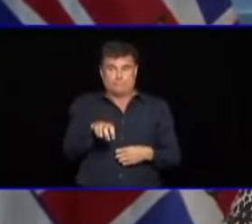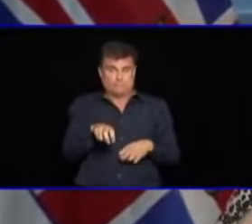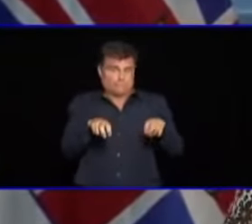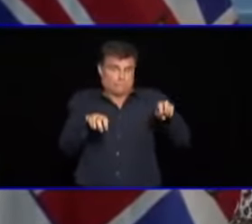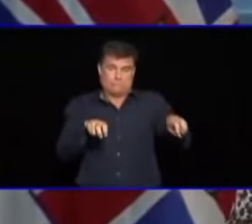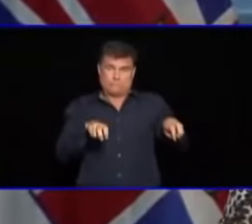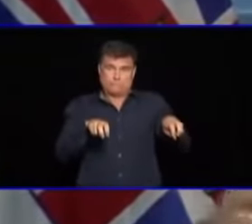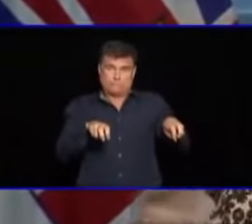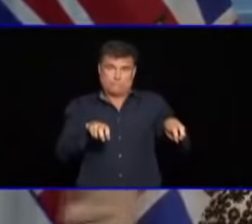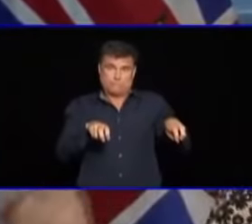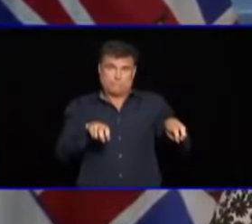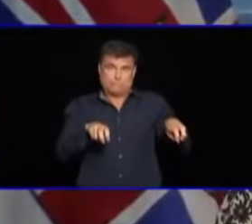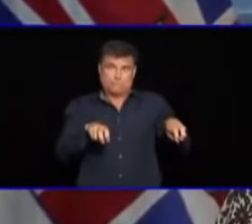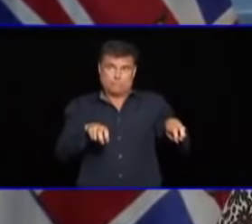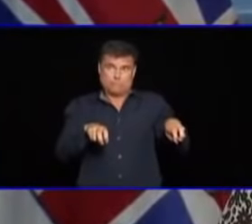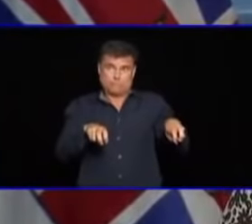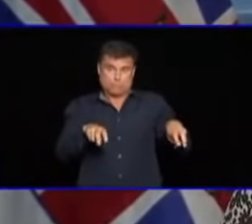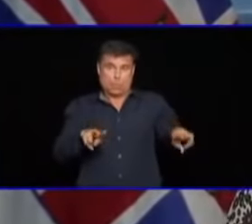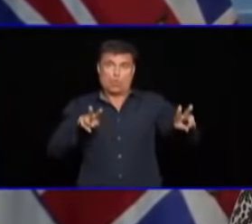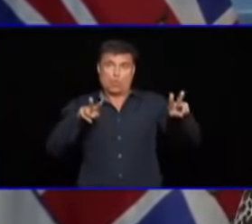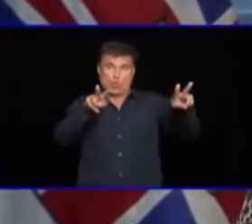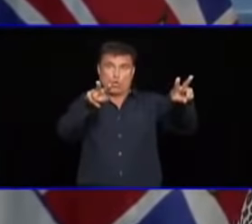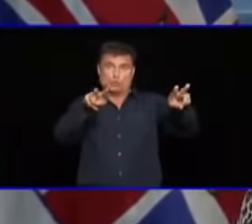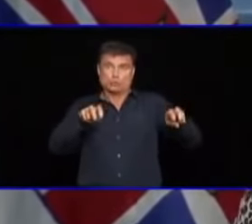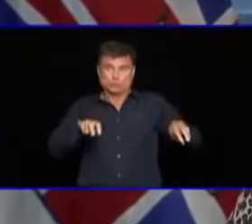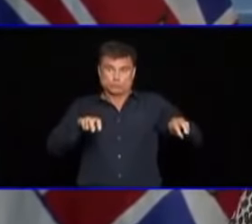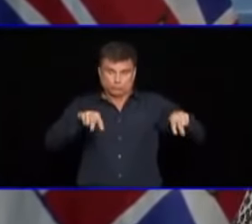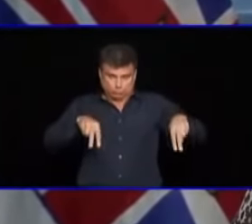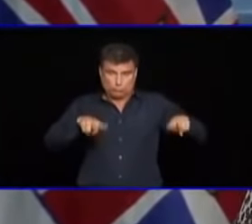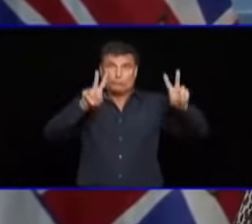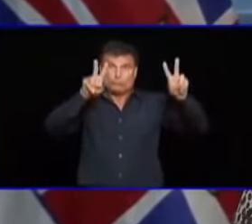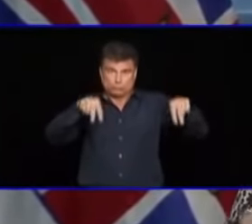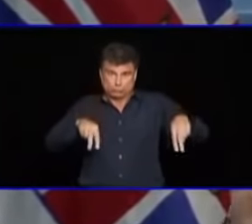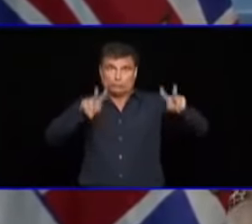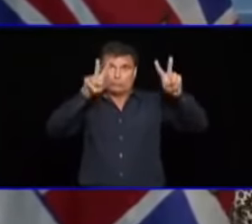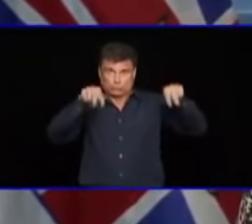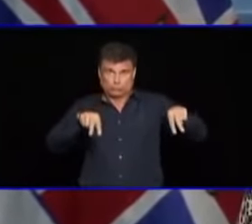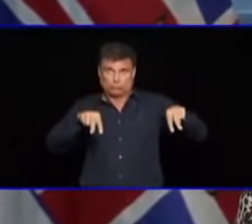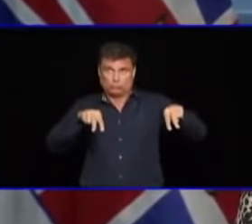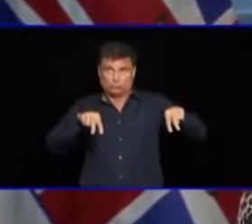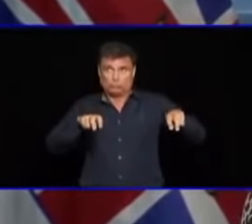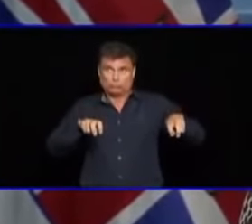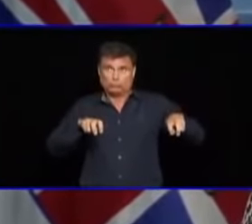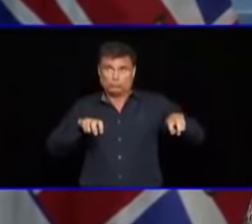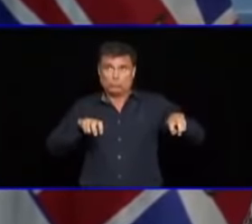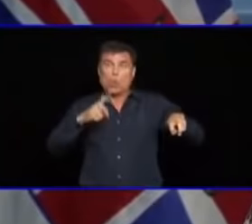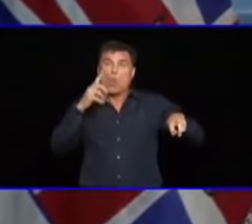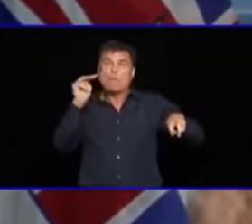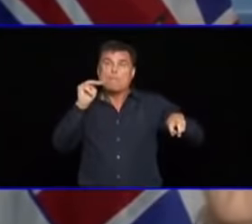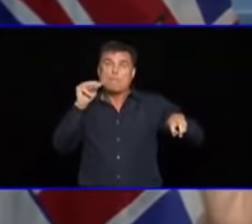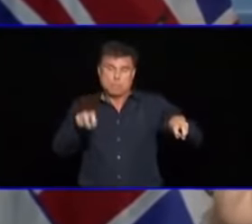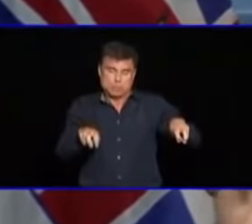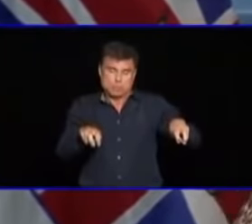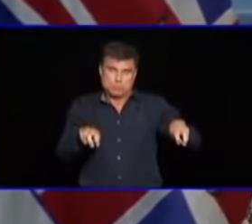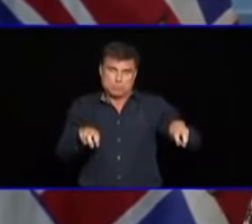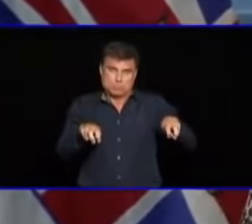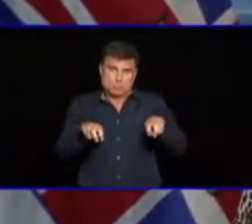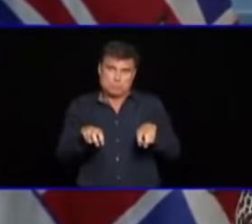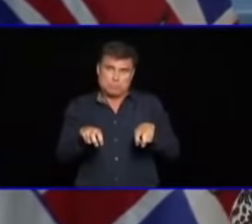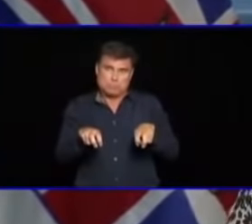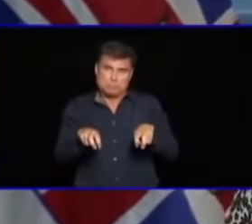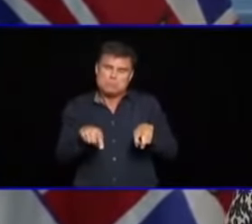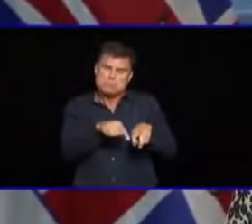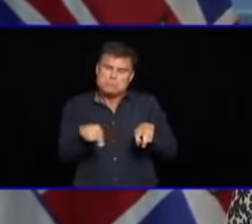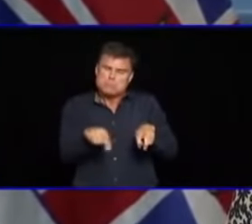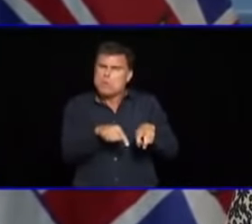safe. So those are the things that we're learning about this virus, but it's also in the context of the other measures that we have in place, which is you don't